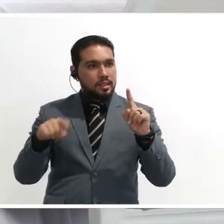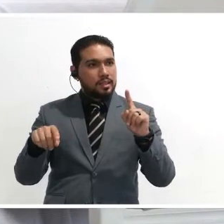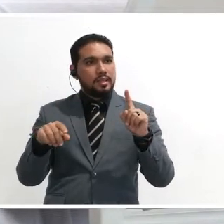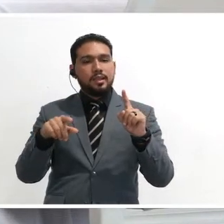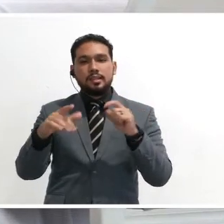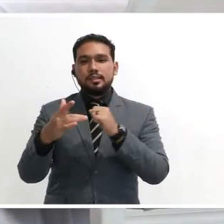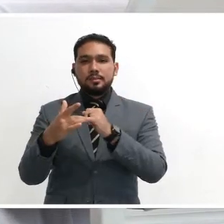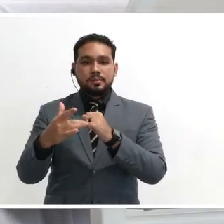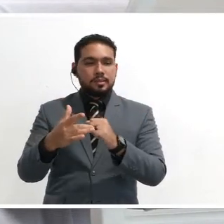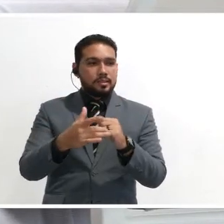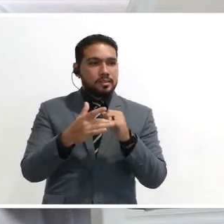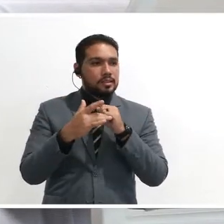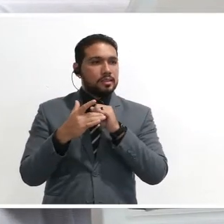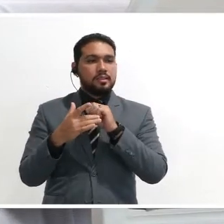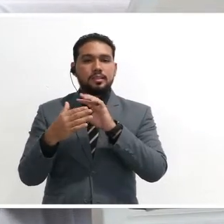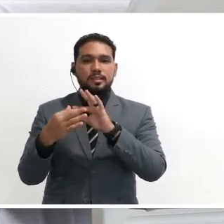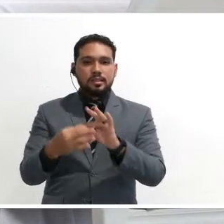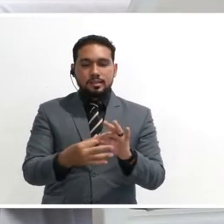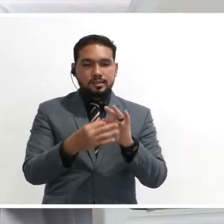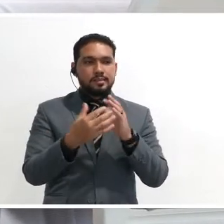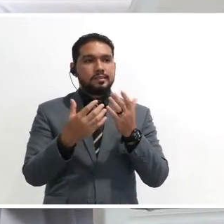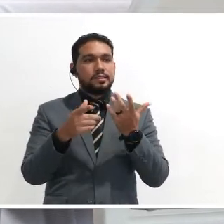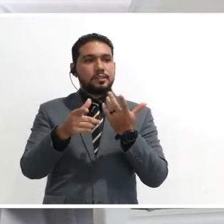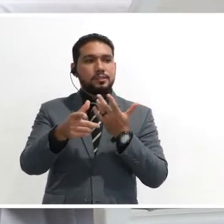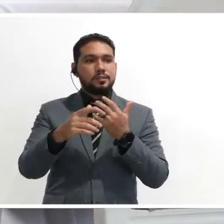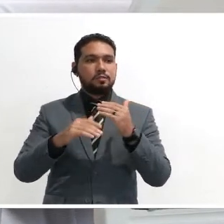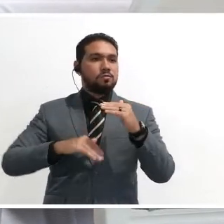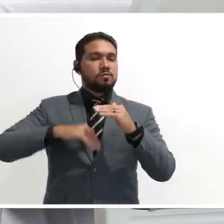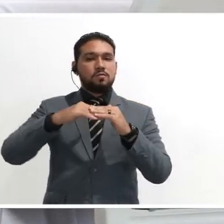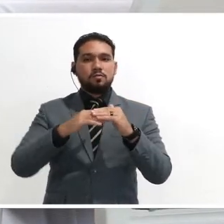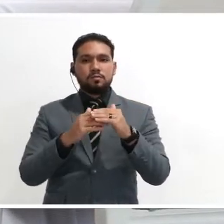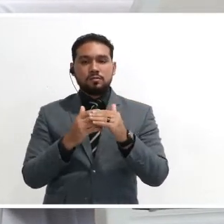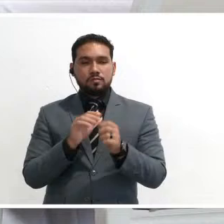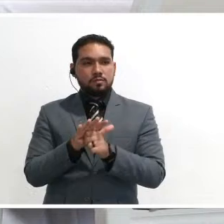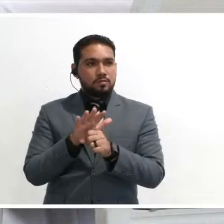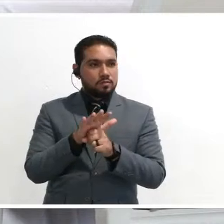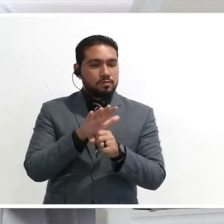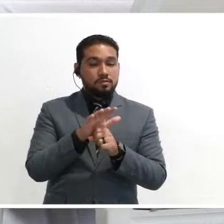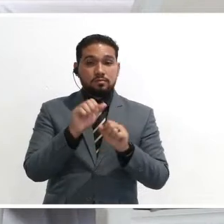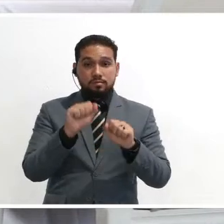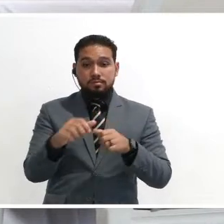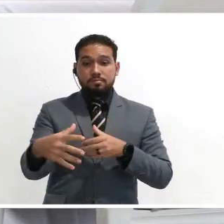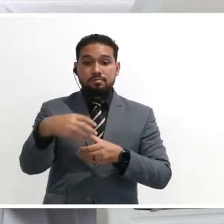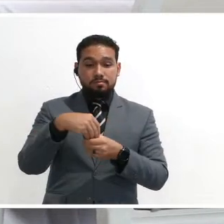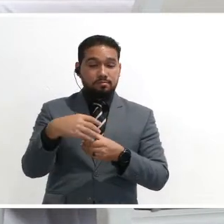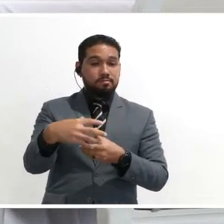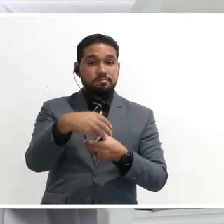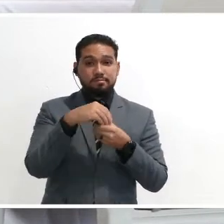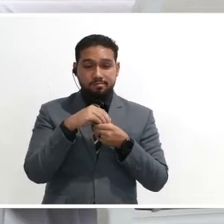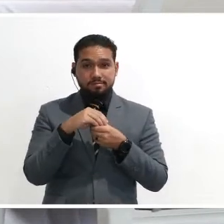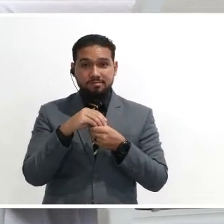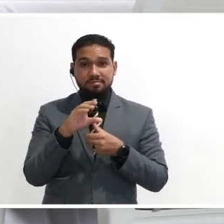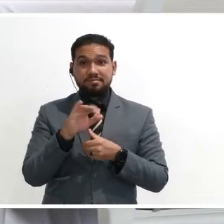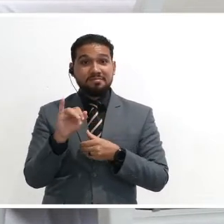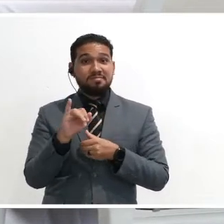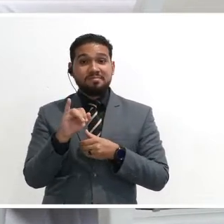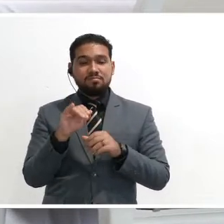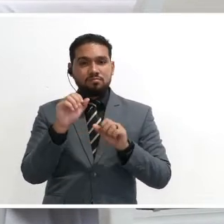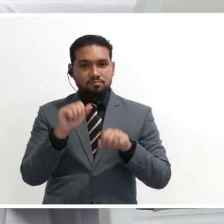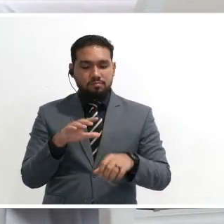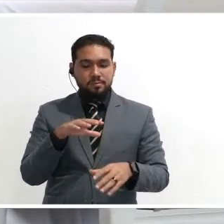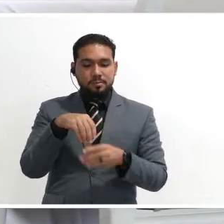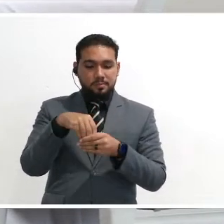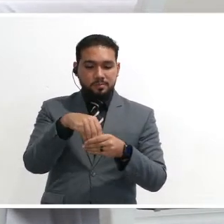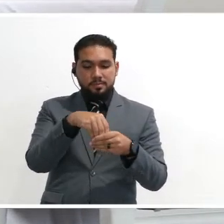And importantly, the ability to include non-integrated circuit parts. So SMT